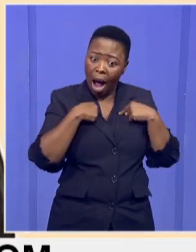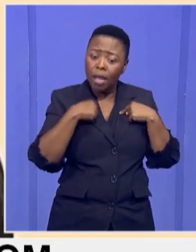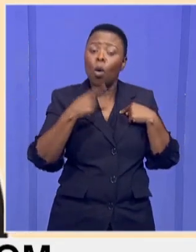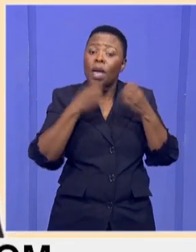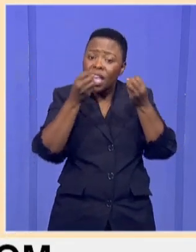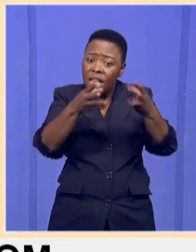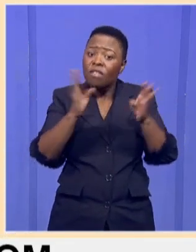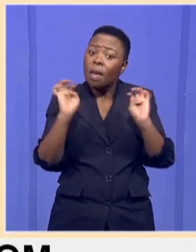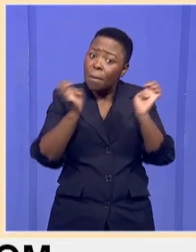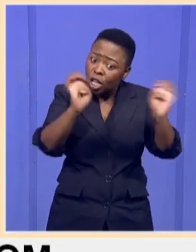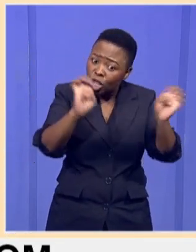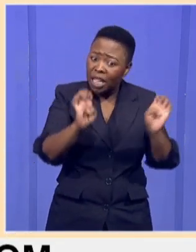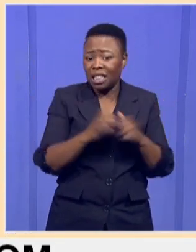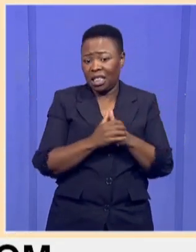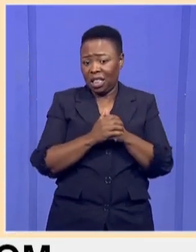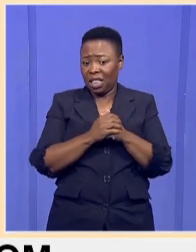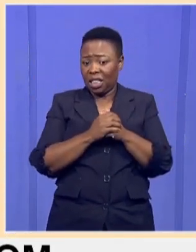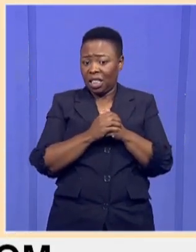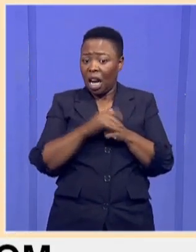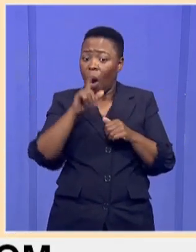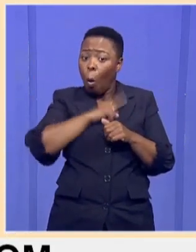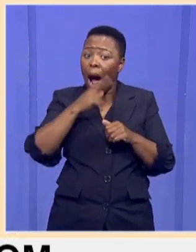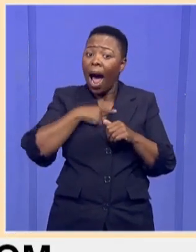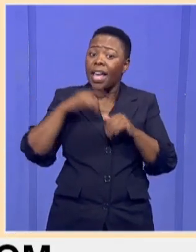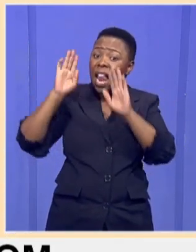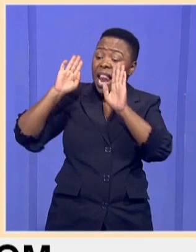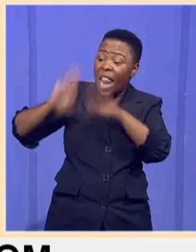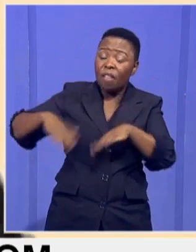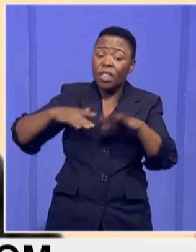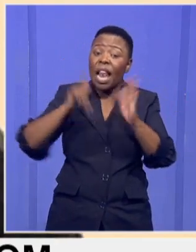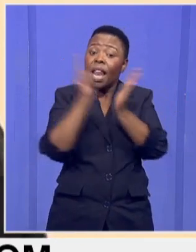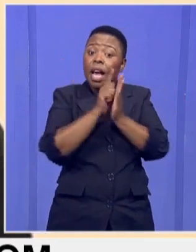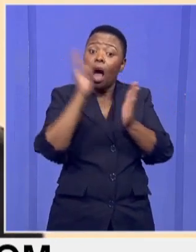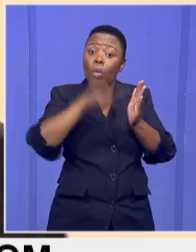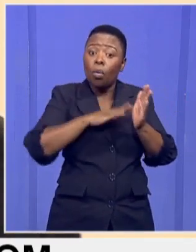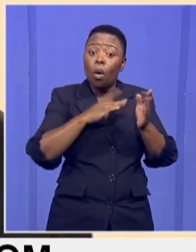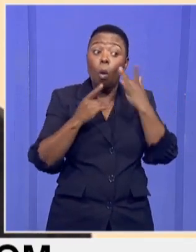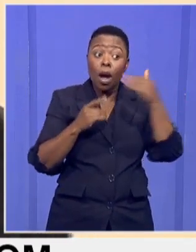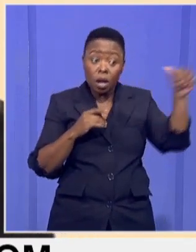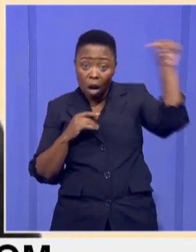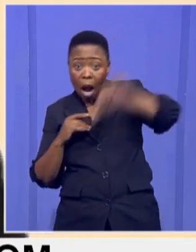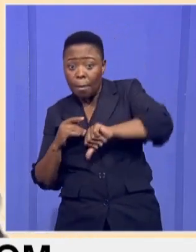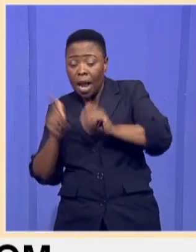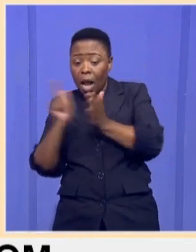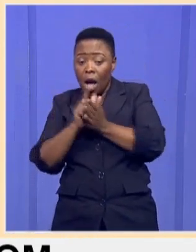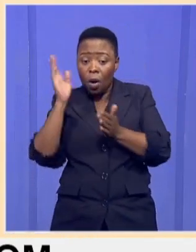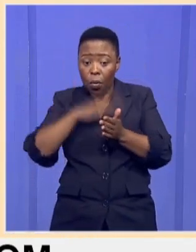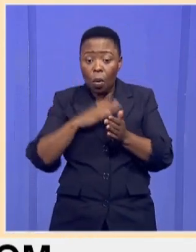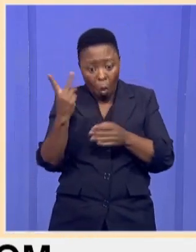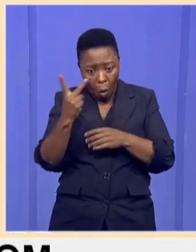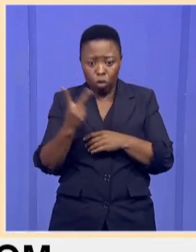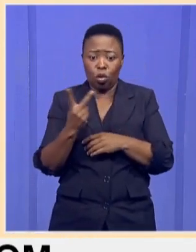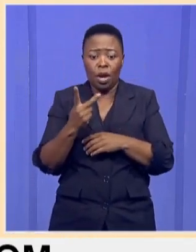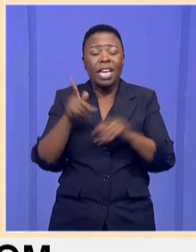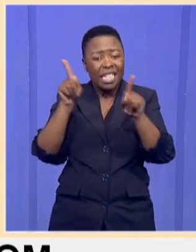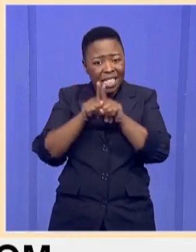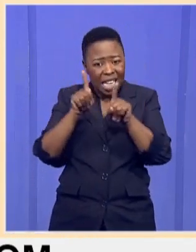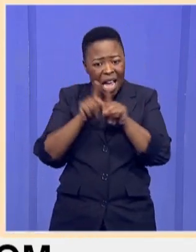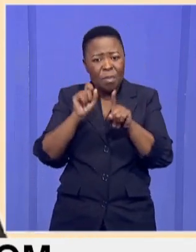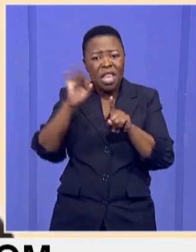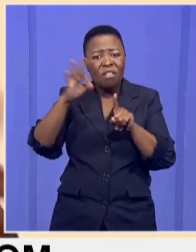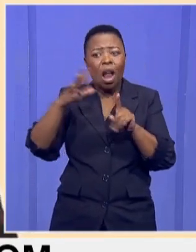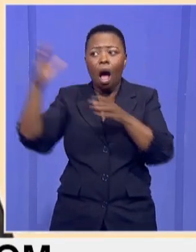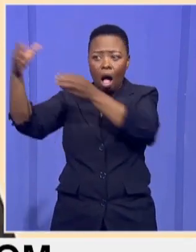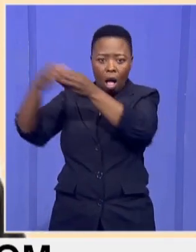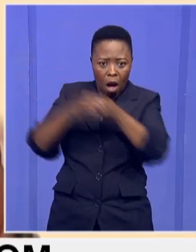travel document because he left illegally. We didn't want him to come back illegally also. So even if this was an evacuation, we